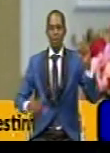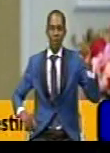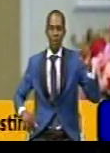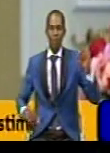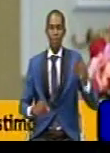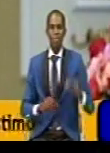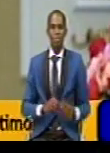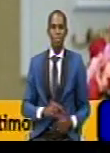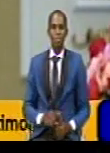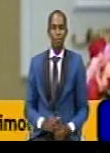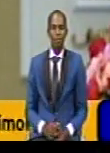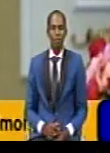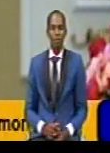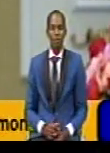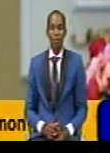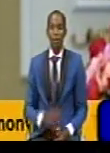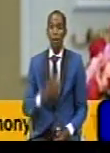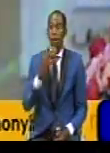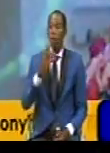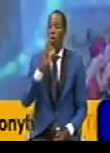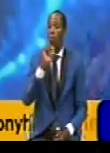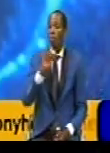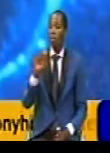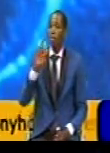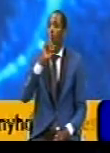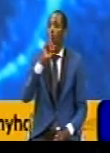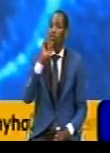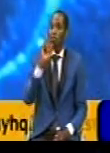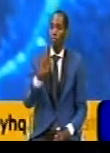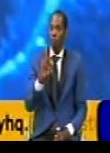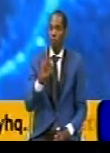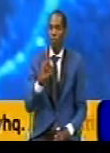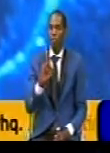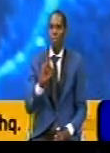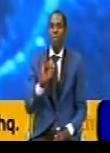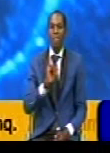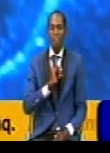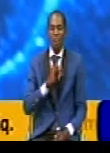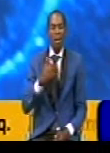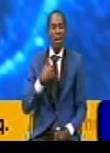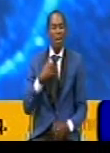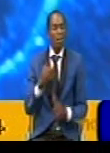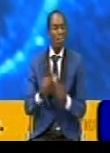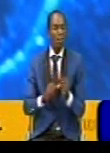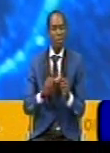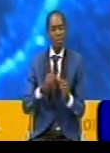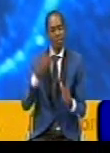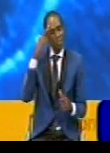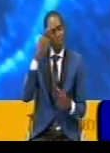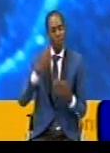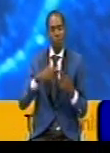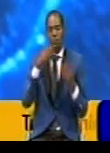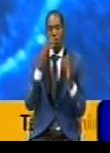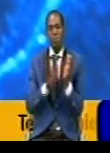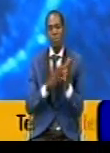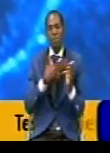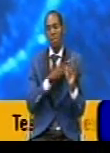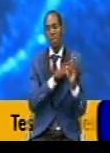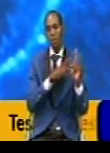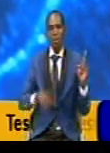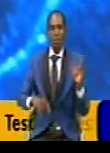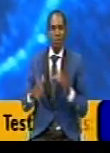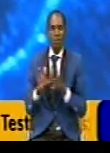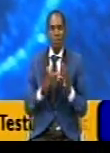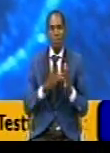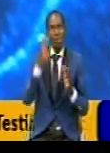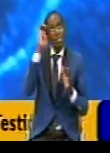Glorious people of God, praise the Lord. Of a truth, I have every